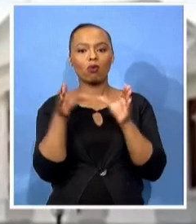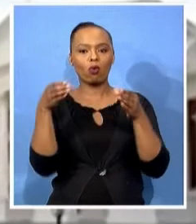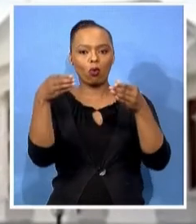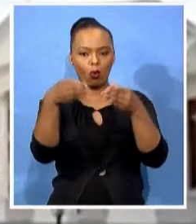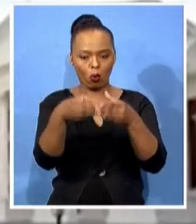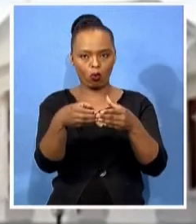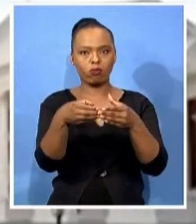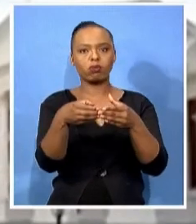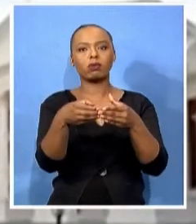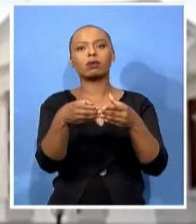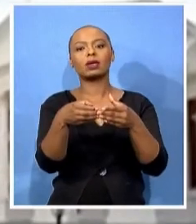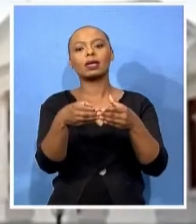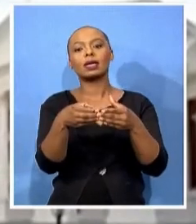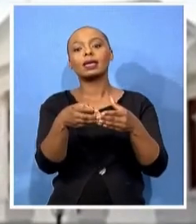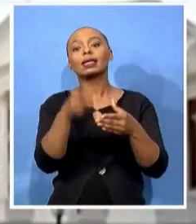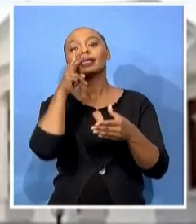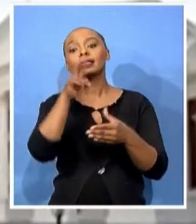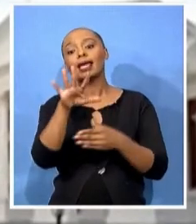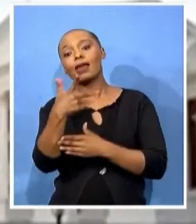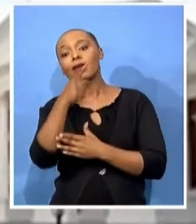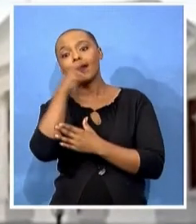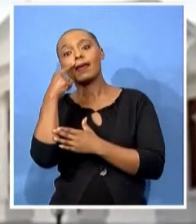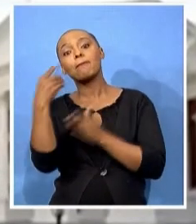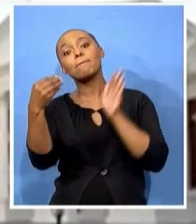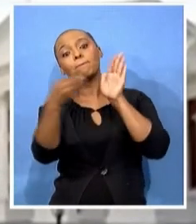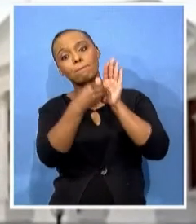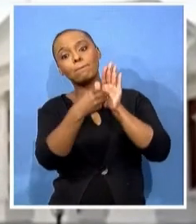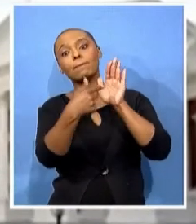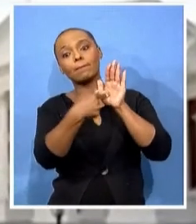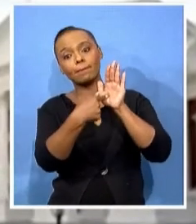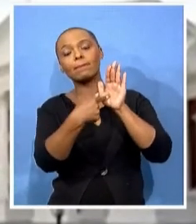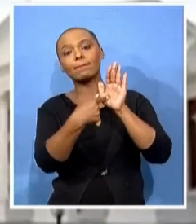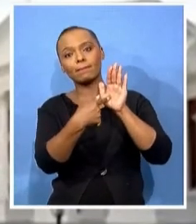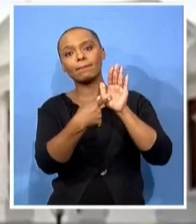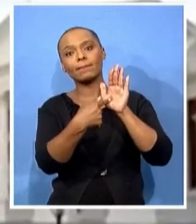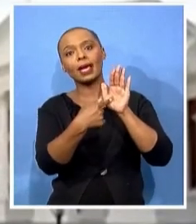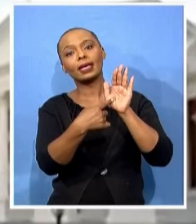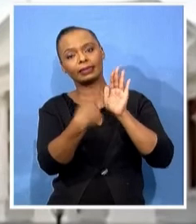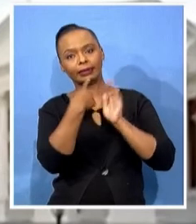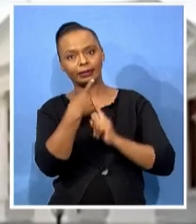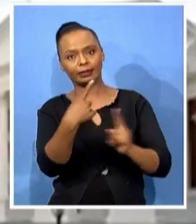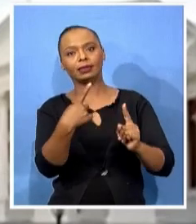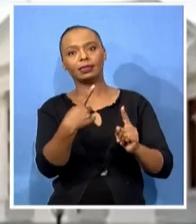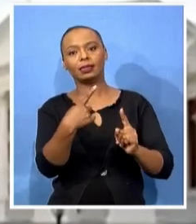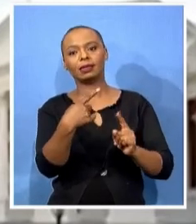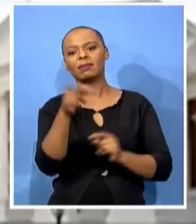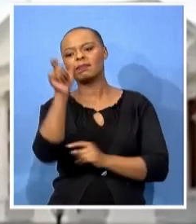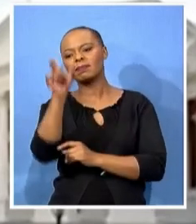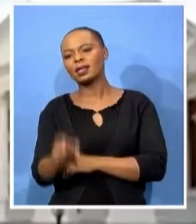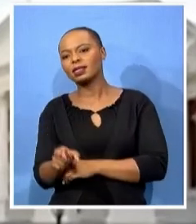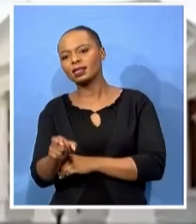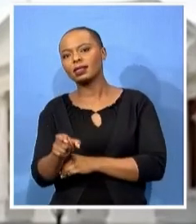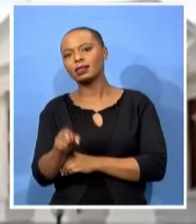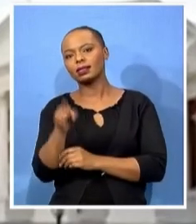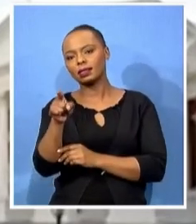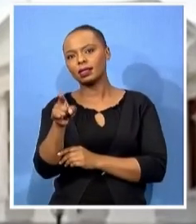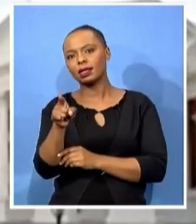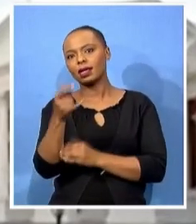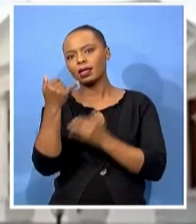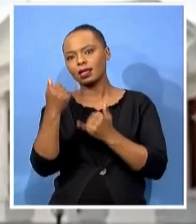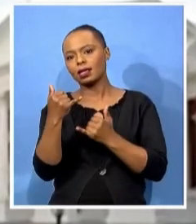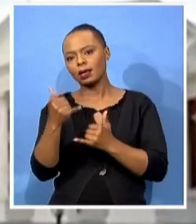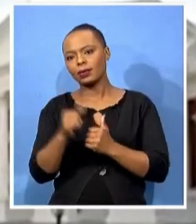and indicate if the only person I have not indicated, I've put her there to speak, even though she didn't raise her hand, is